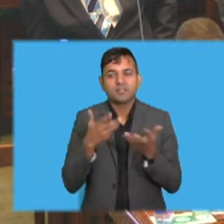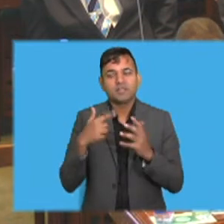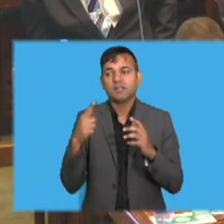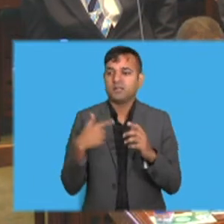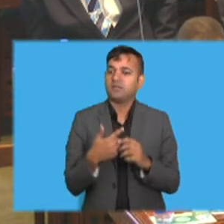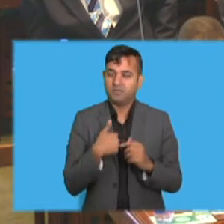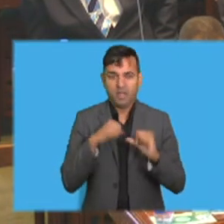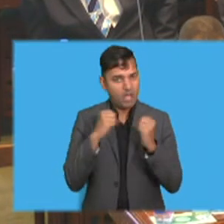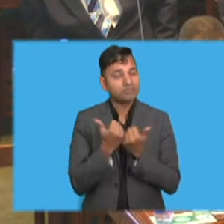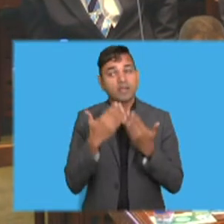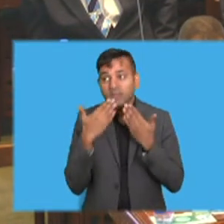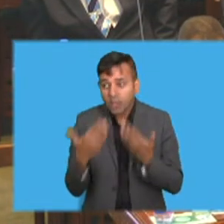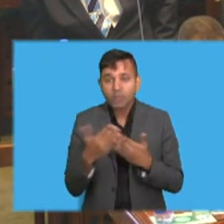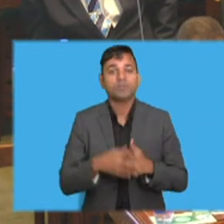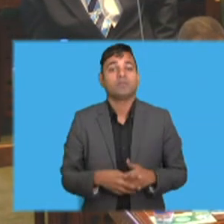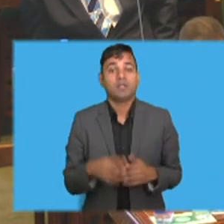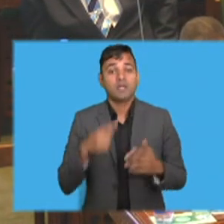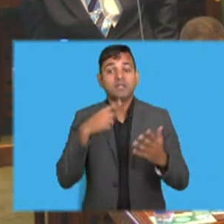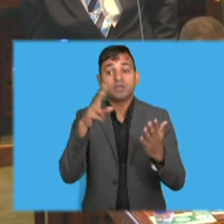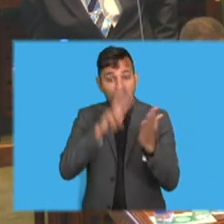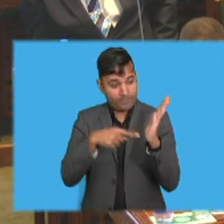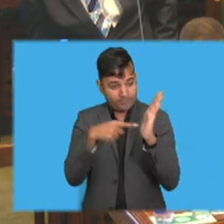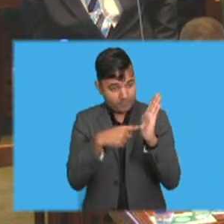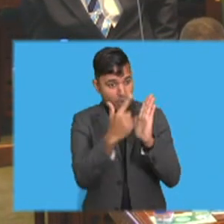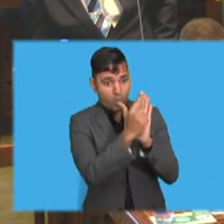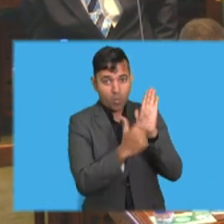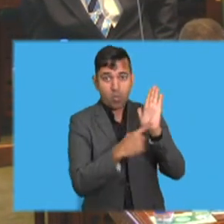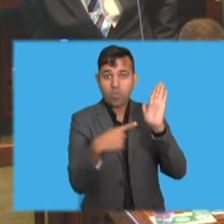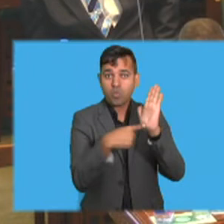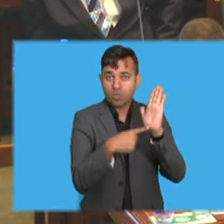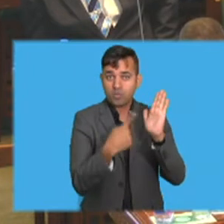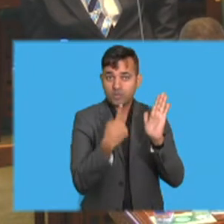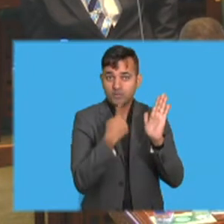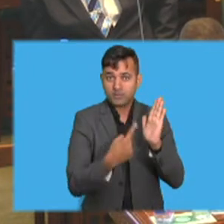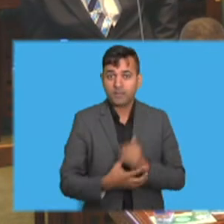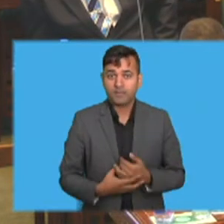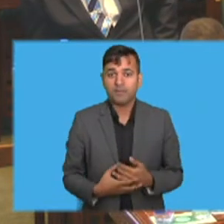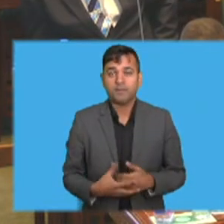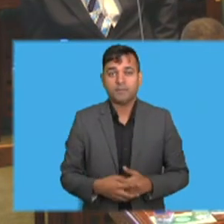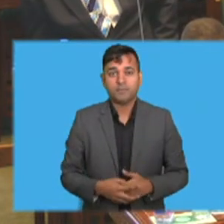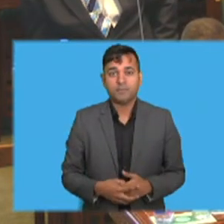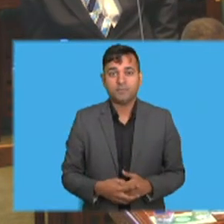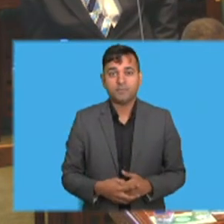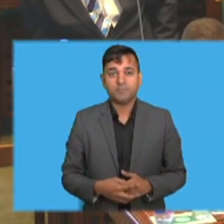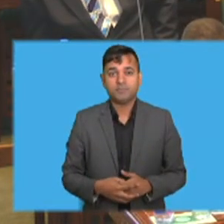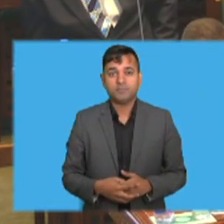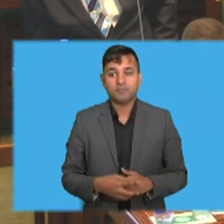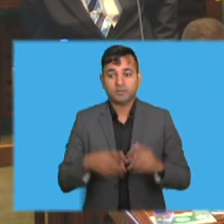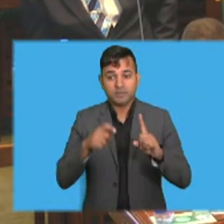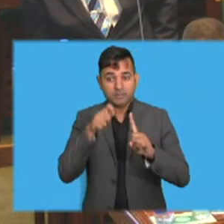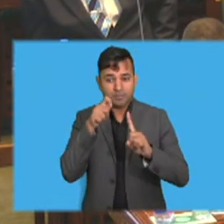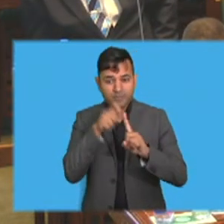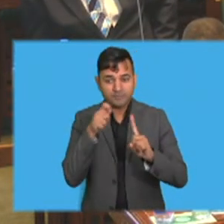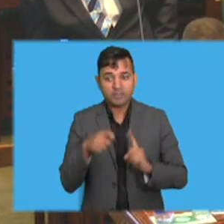agree with Read the point of law. order. Let's be succinct and relevant in our questions. I now give the floor to the